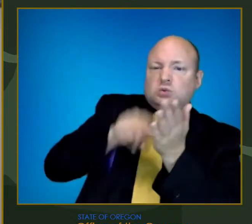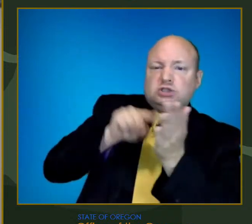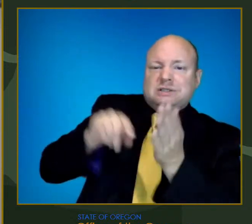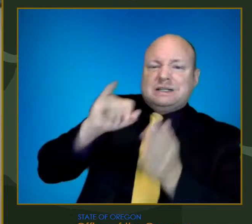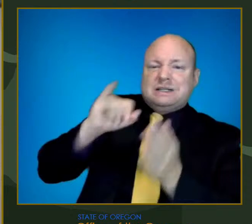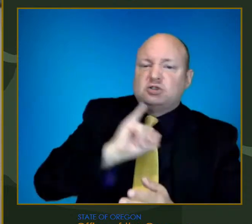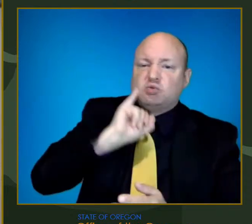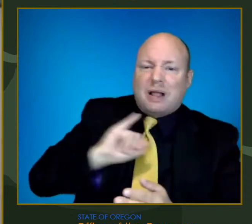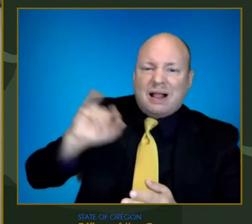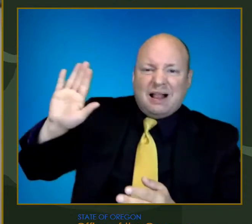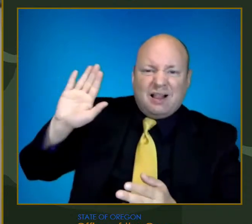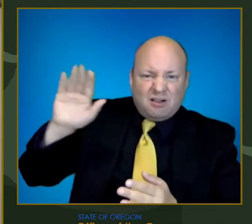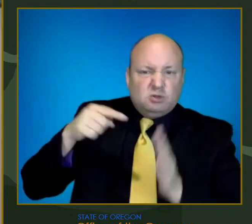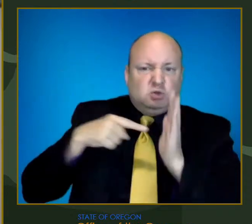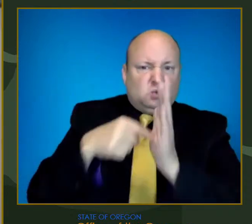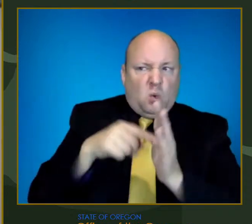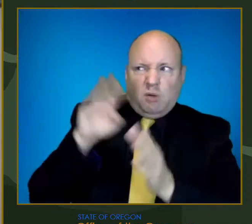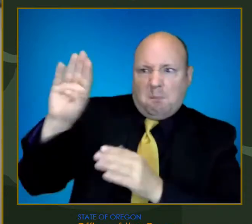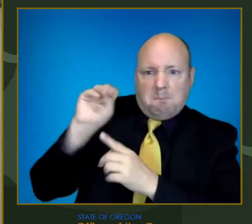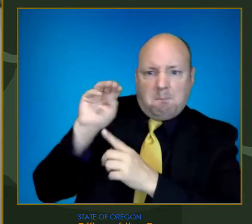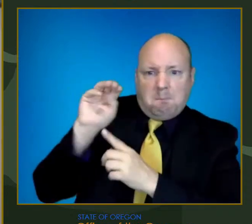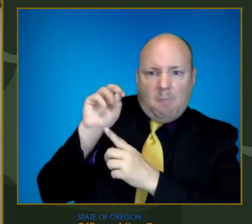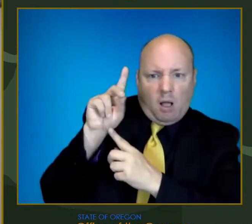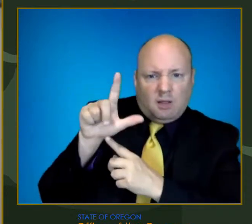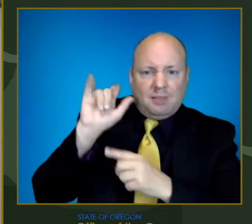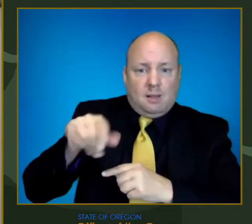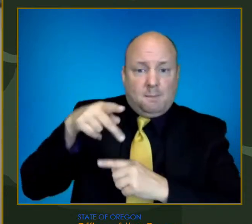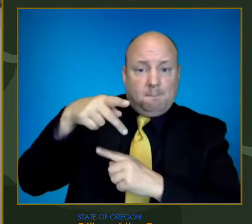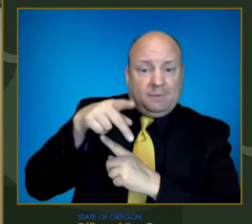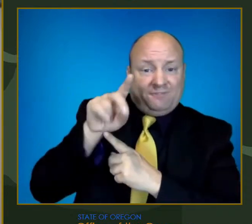the Pfizer vaccine,